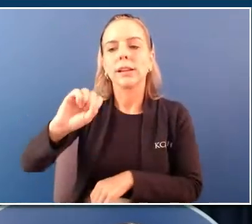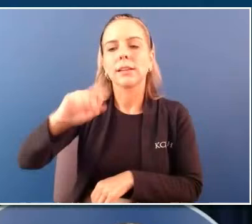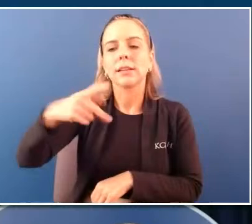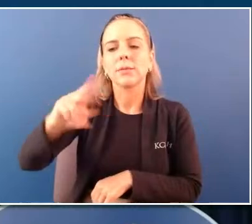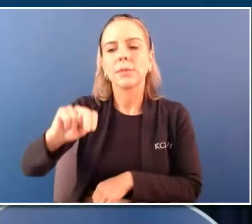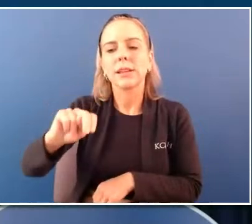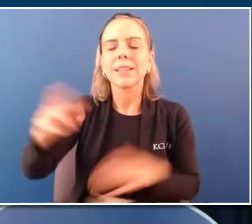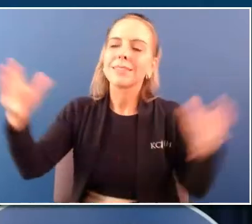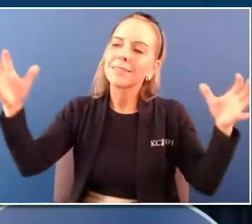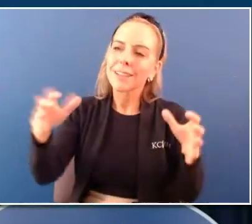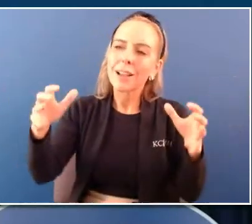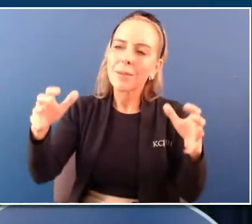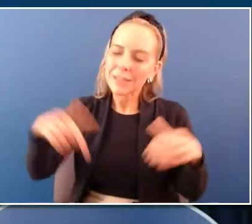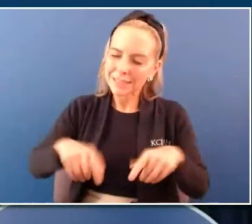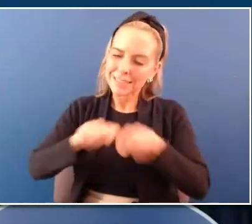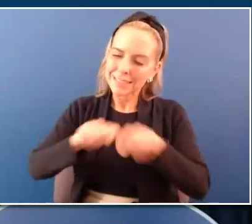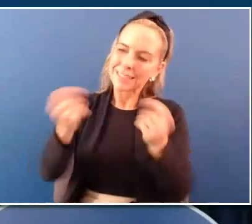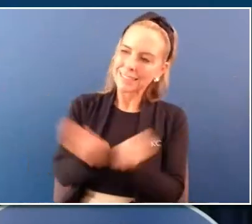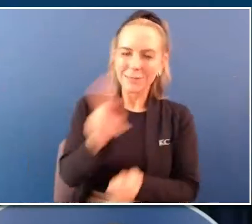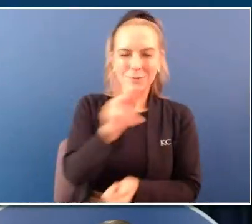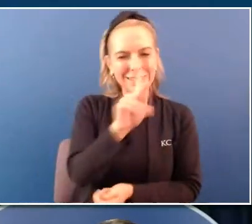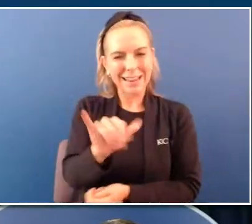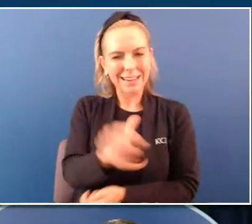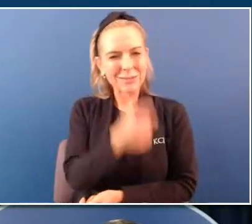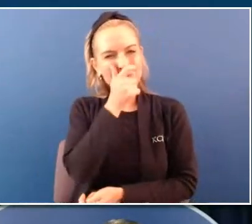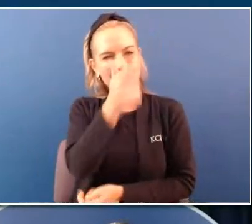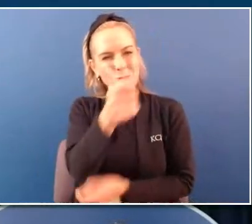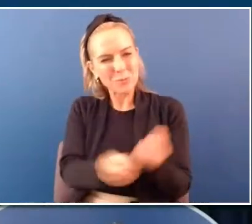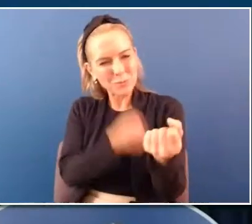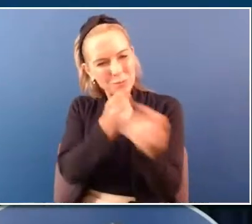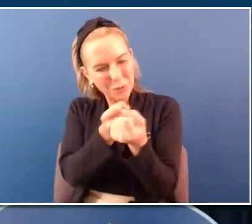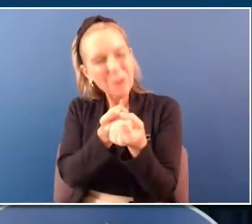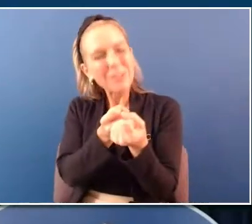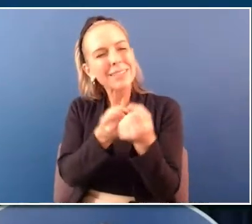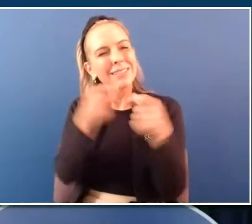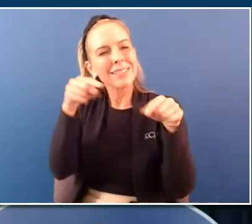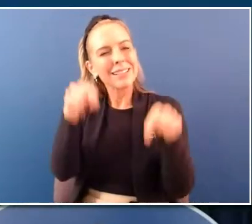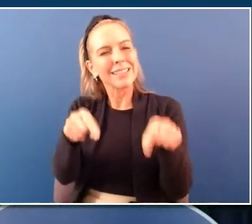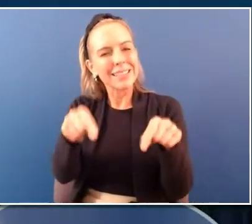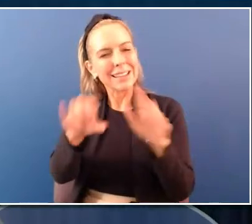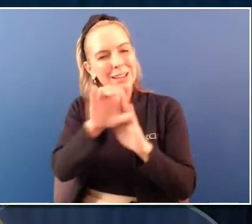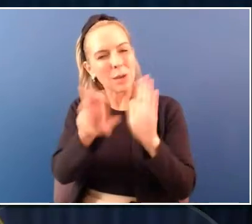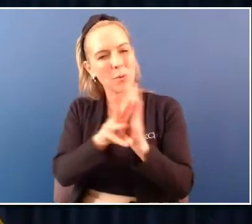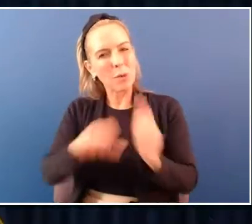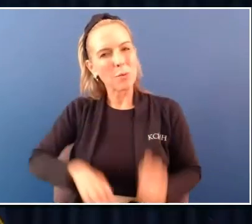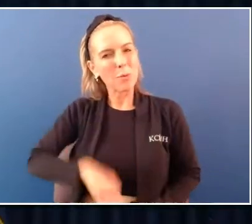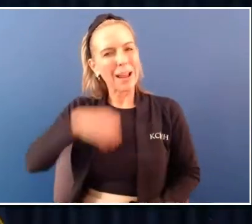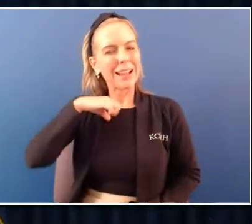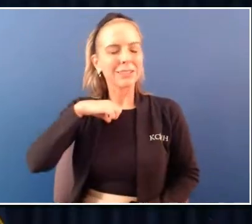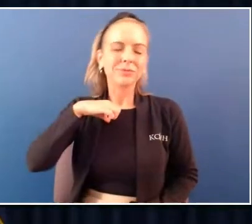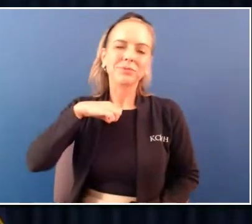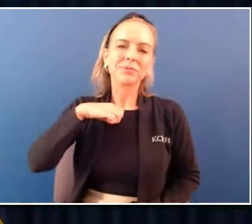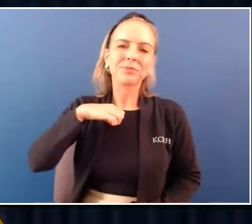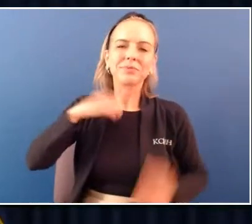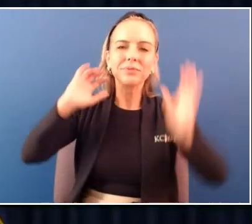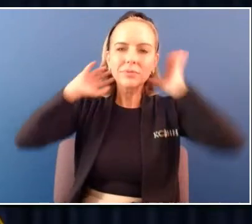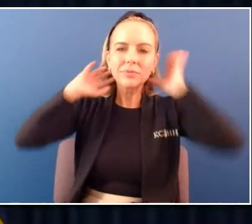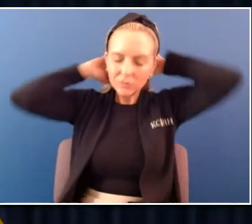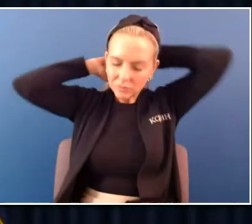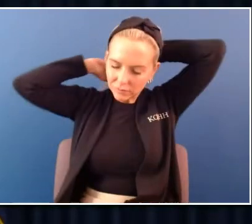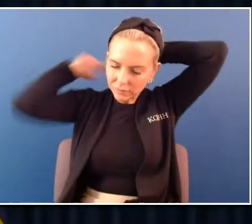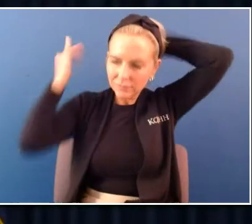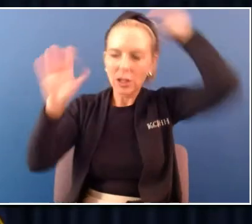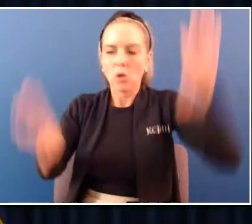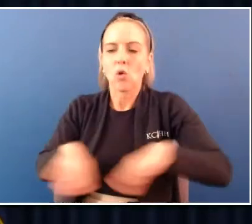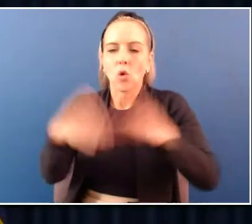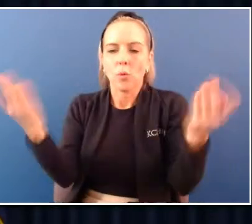together as Team Kentucky to support them as they make this Commonwealth proud. With that, we'll open it up to questions. I think we have